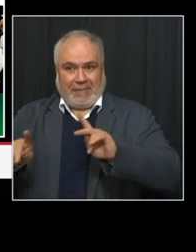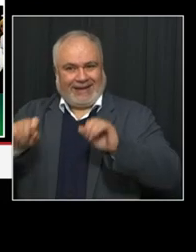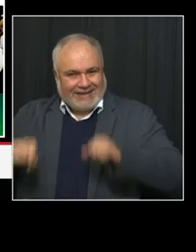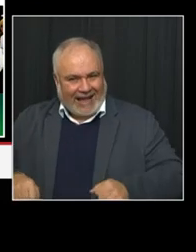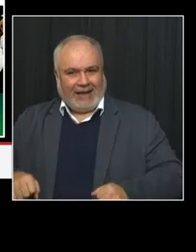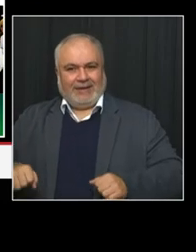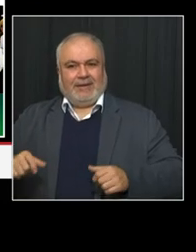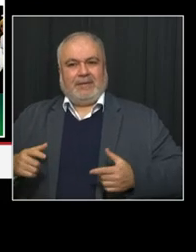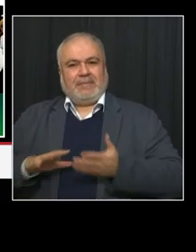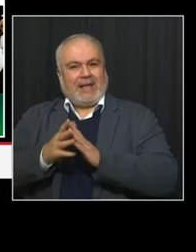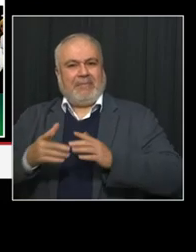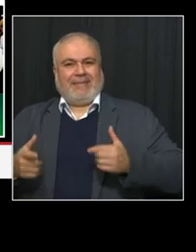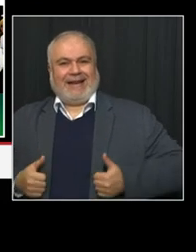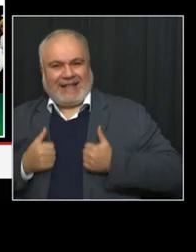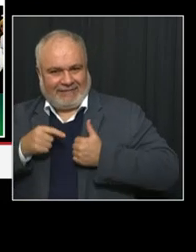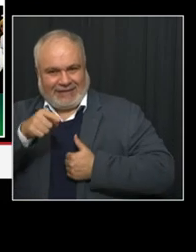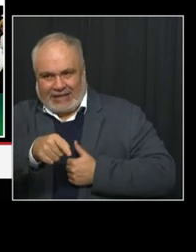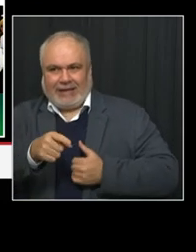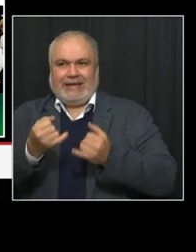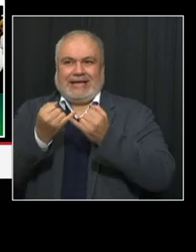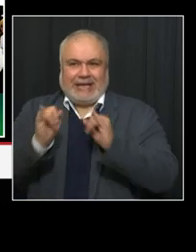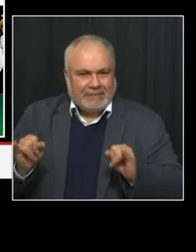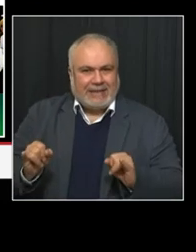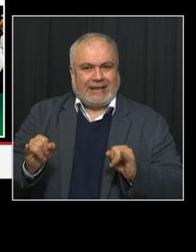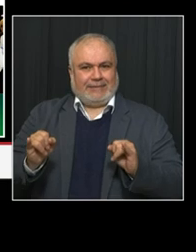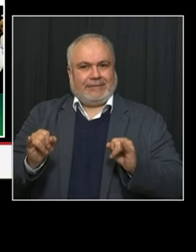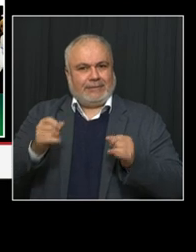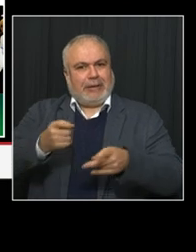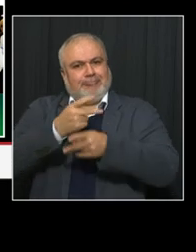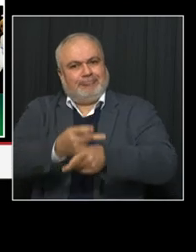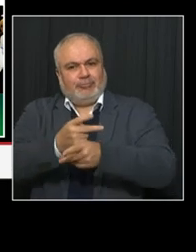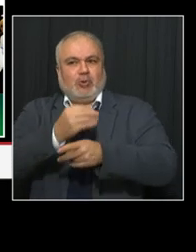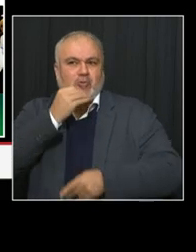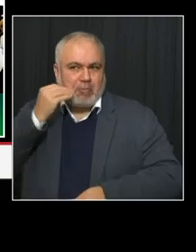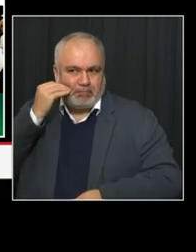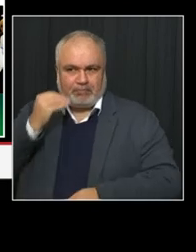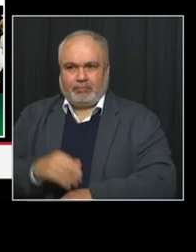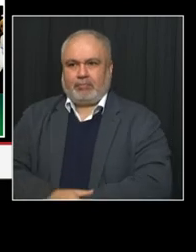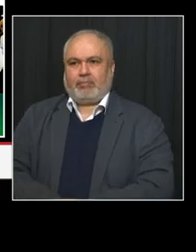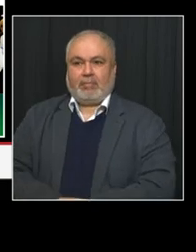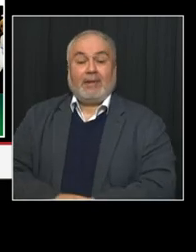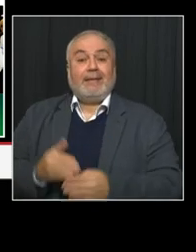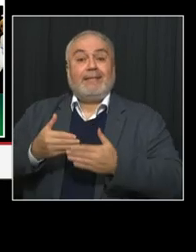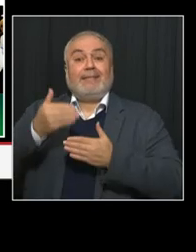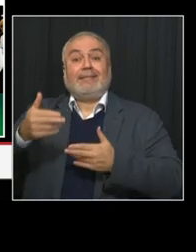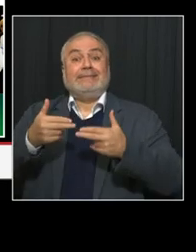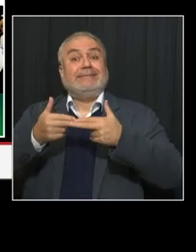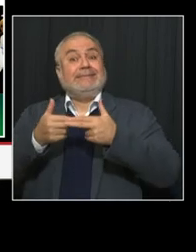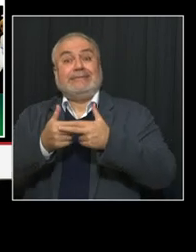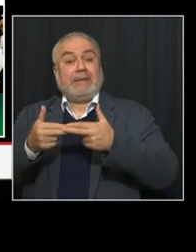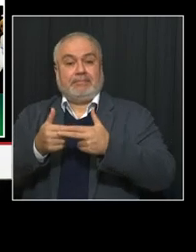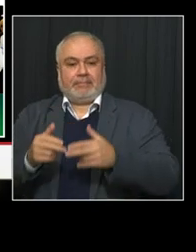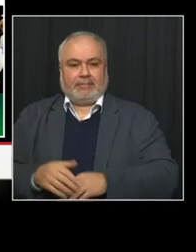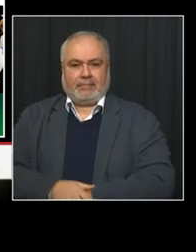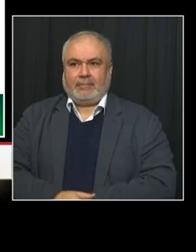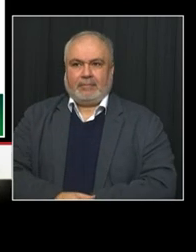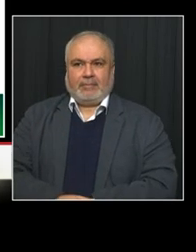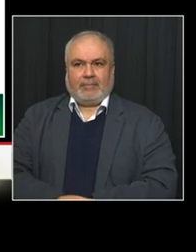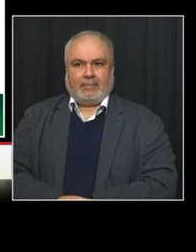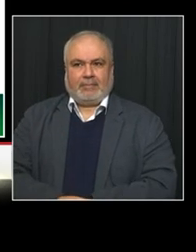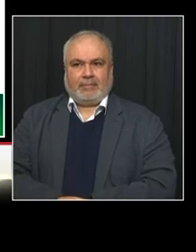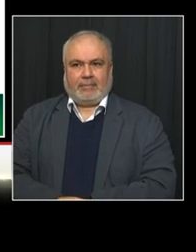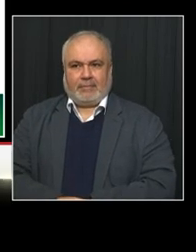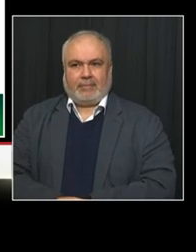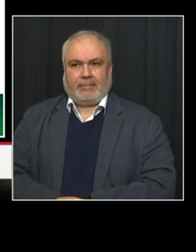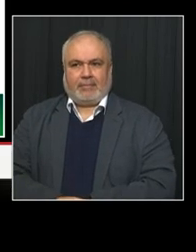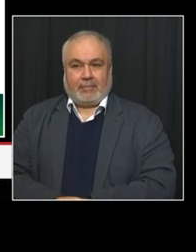have affordable housing. If we jump to the next slide, I just want to talk a little bit about our outlook for the upcoming budget that we're putting